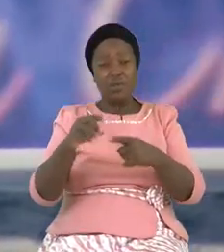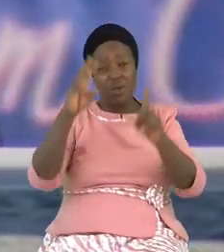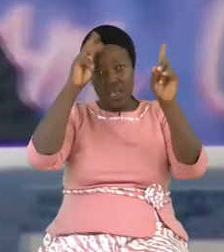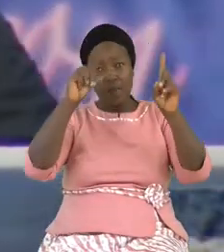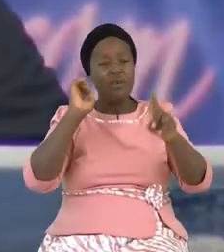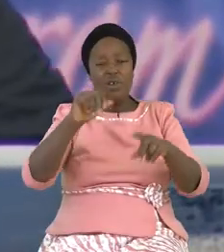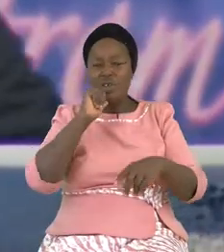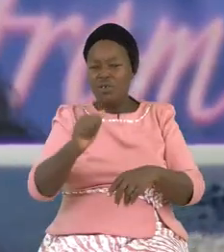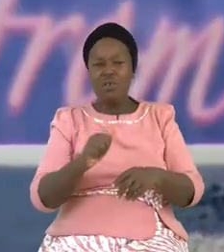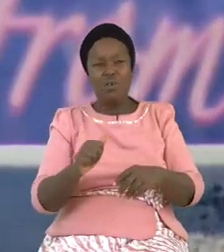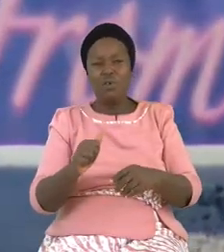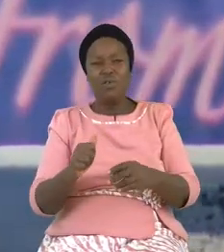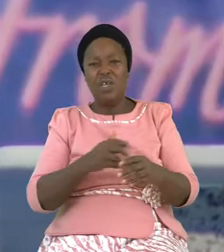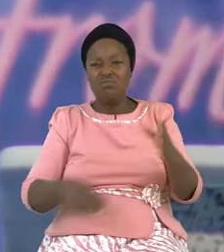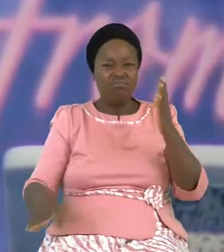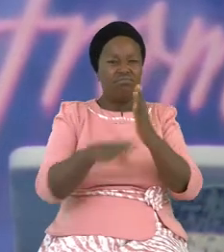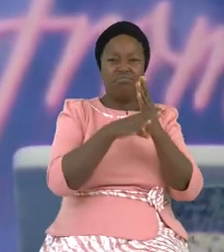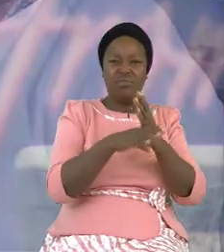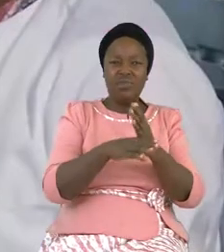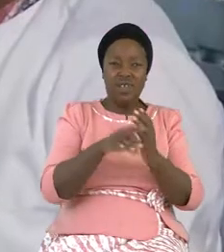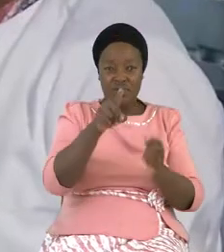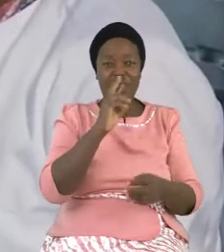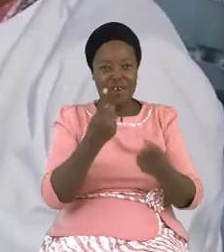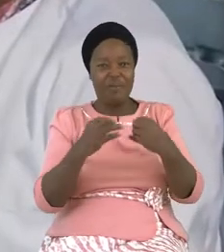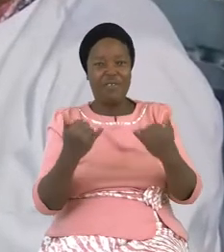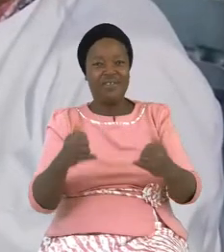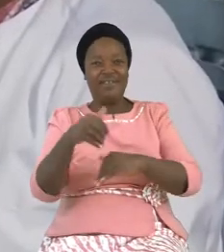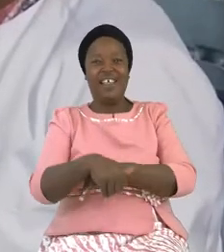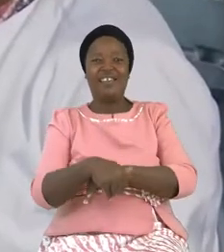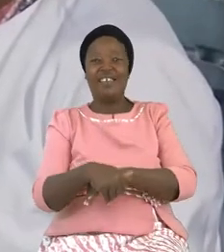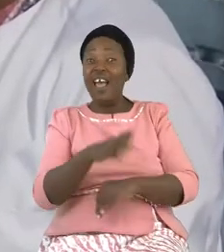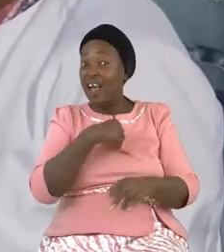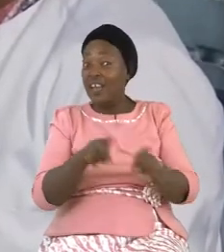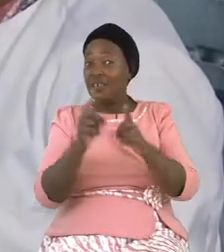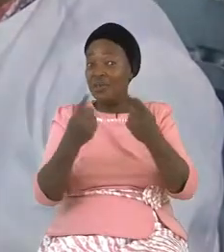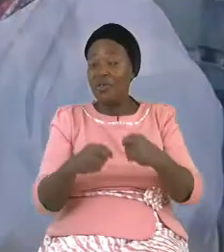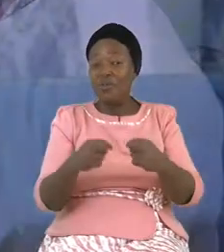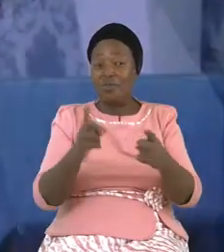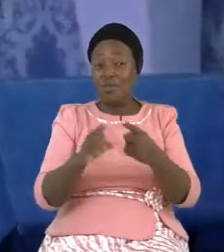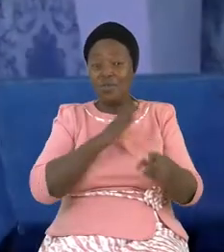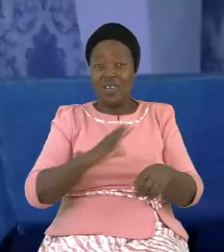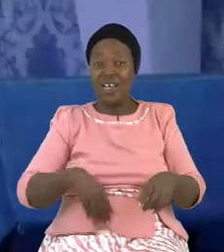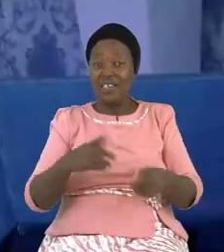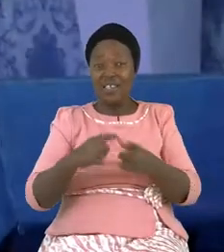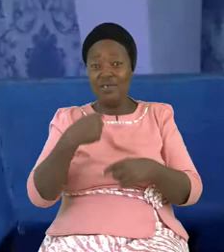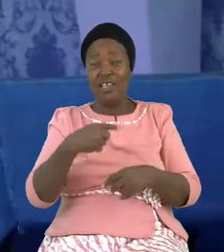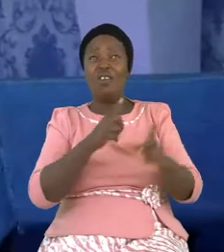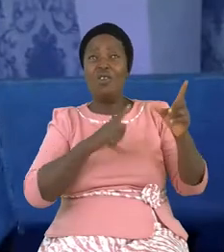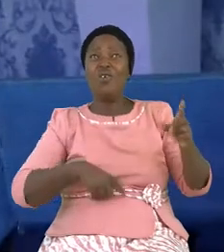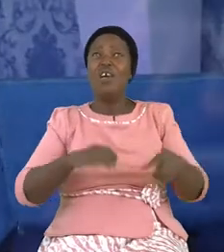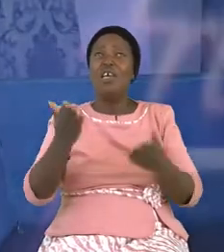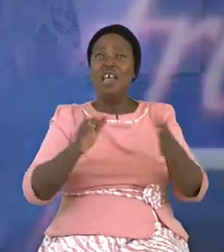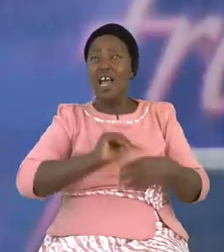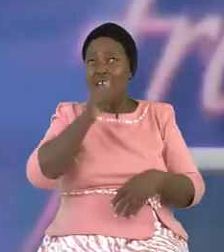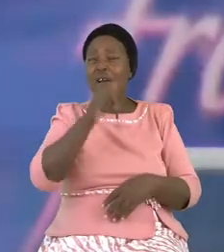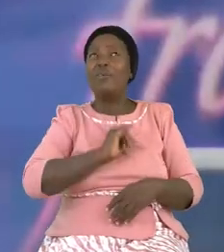no wise cast off. You are coming tonight. And as you come to Christ and say, Lord, here I am. I want you to forgive